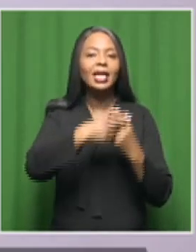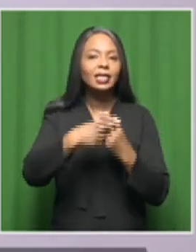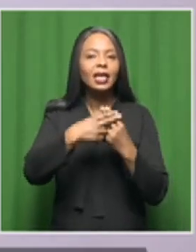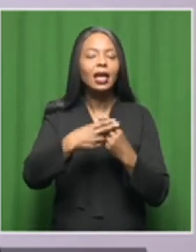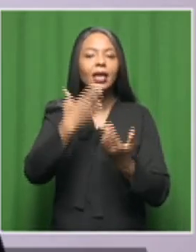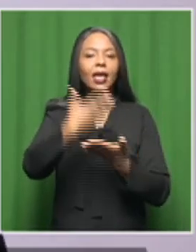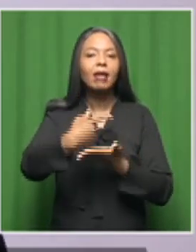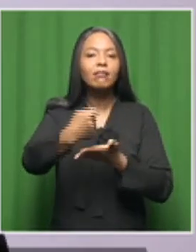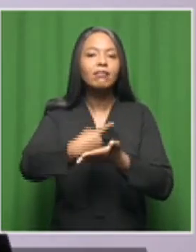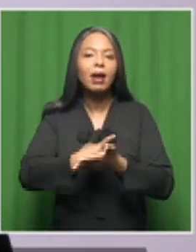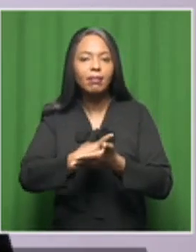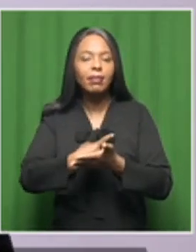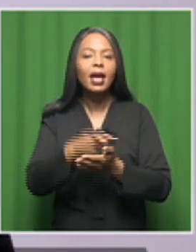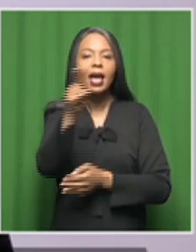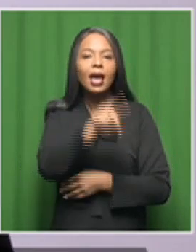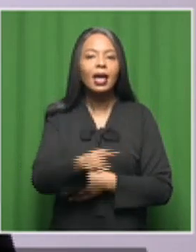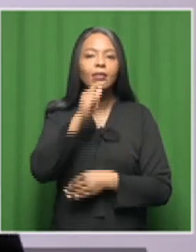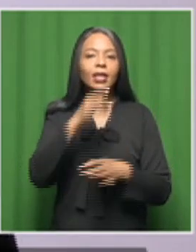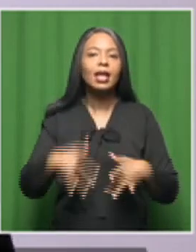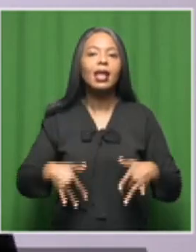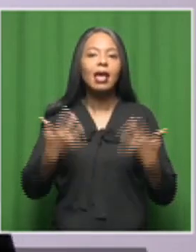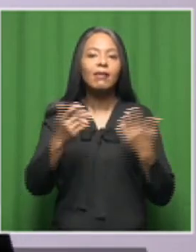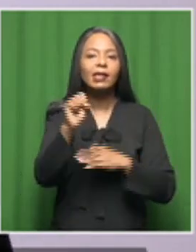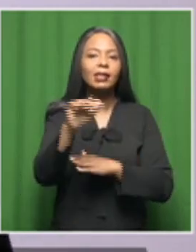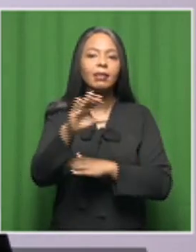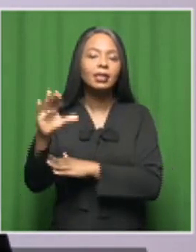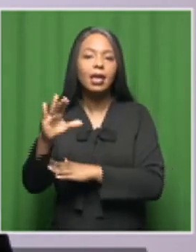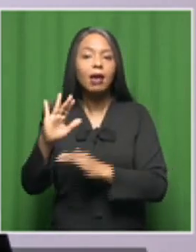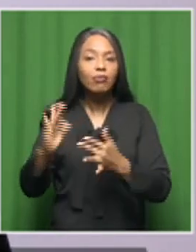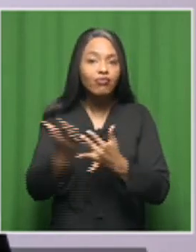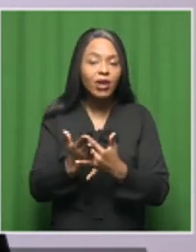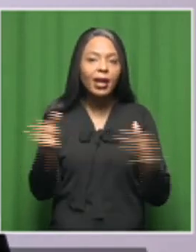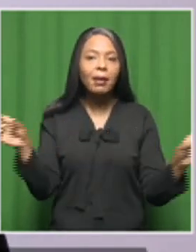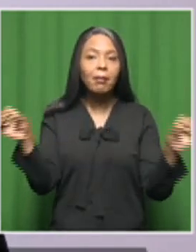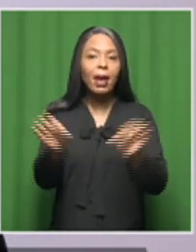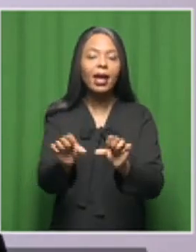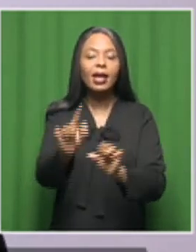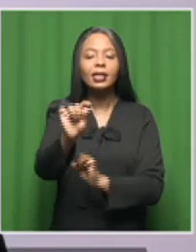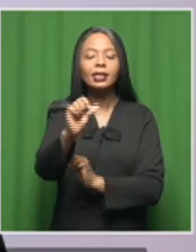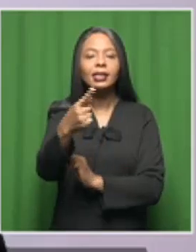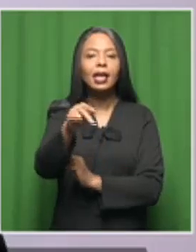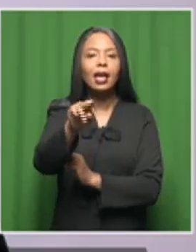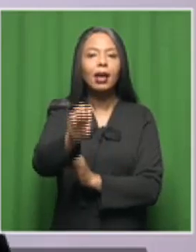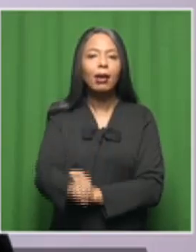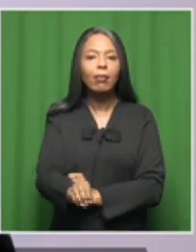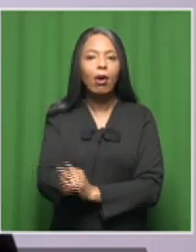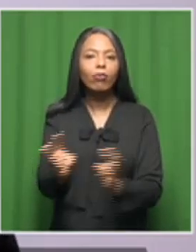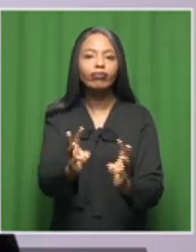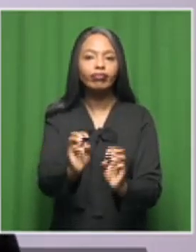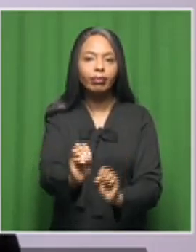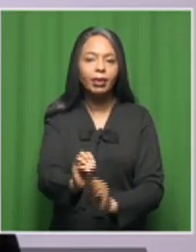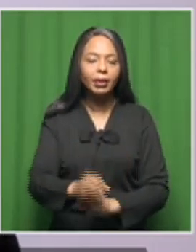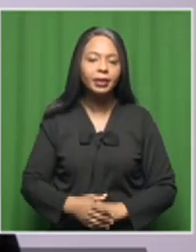in sending those to @MorningLive SABC. Well, we're going to take a break after this. Tsepo Mungwai with Bottom Line.